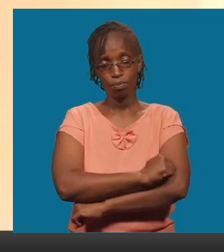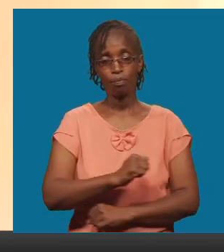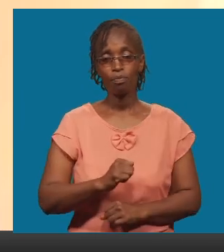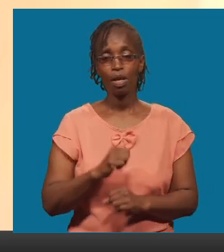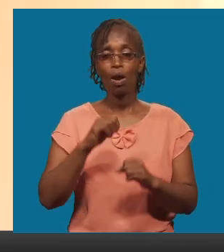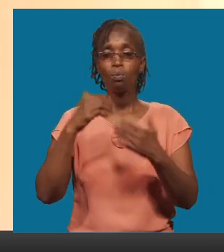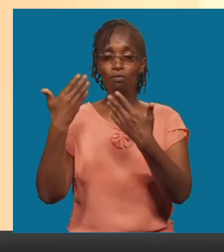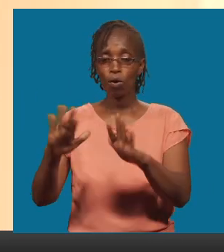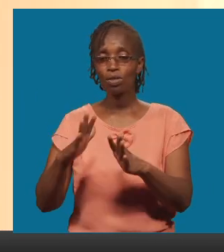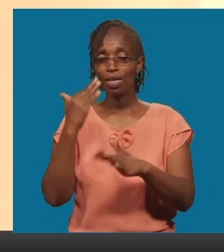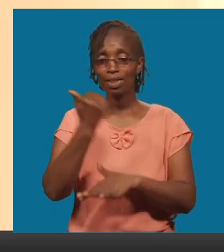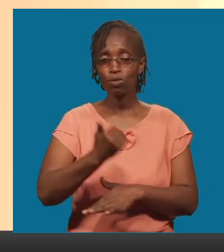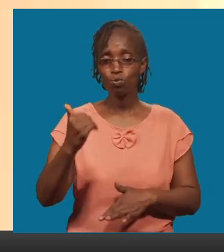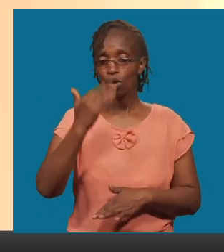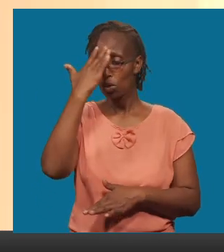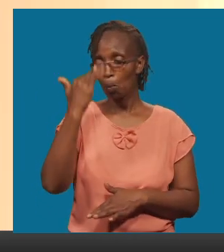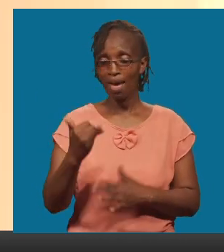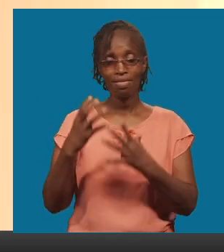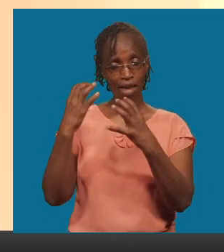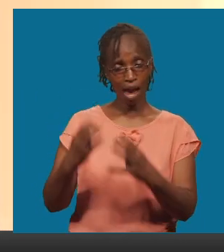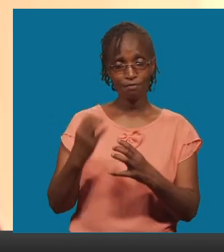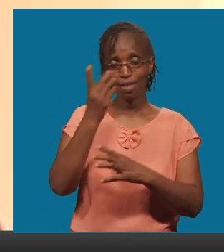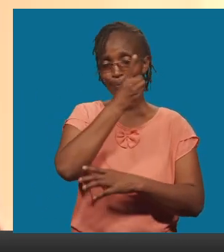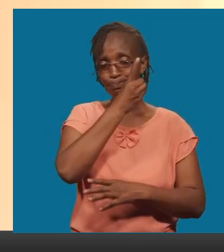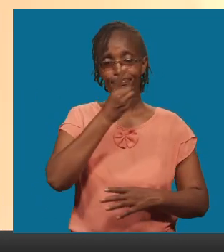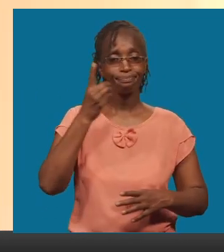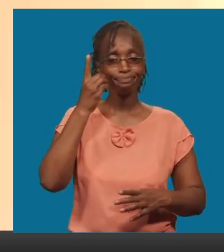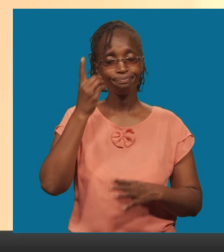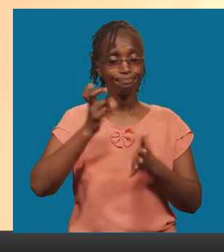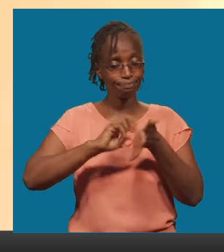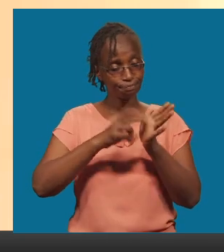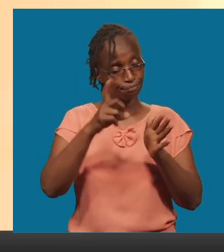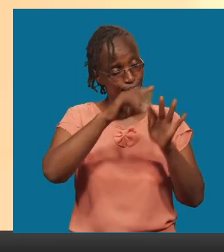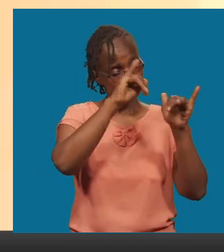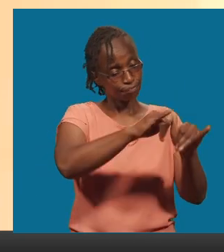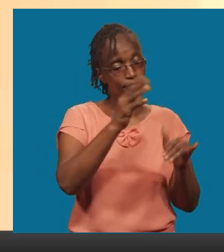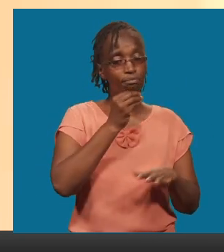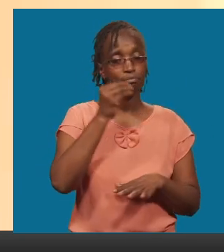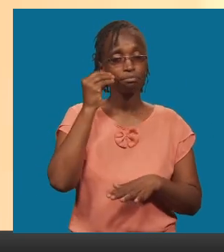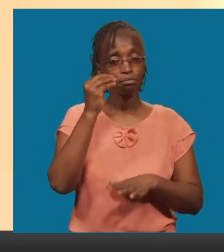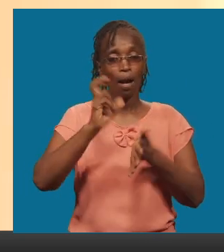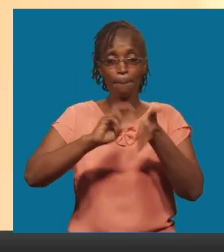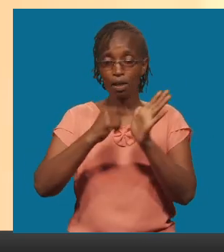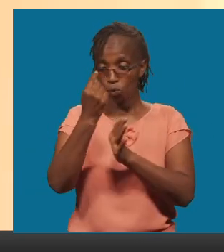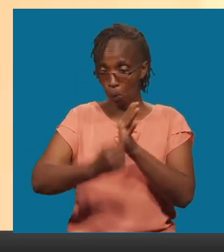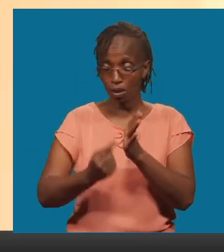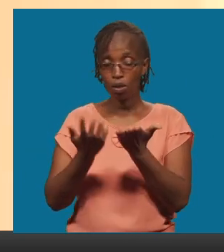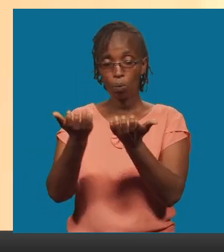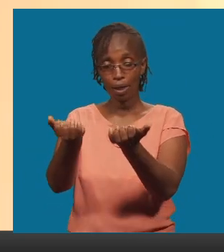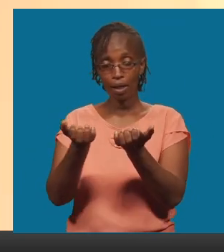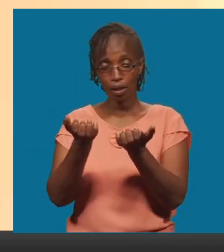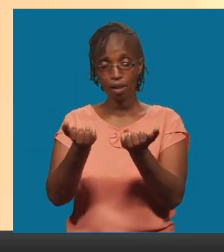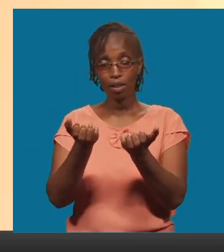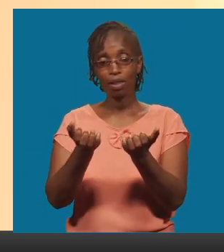students, however, in mashule. But now we want to carry out a huge campaign. Ili watoto wetu warudi kwa shule. We therefore need, Bwana